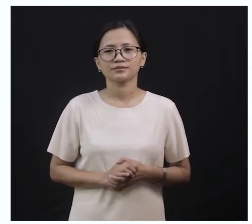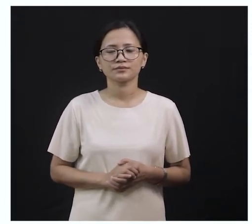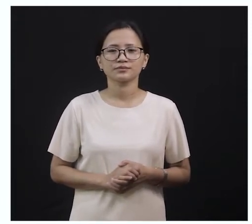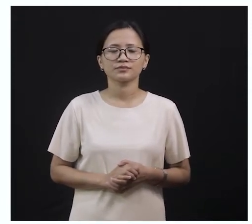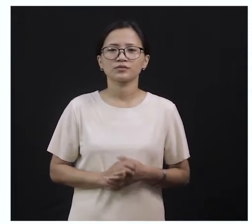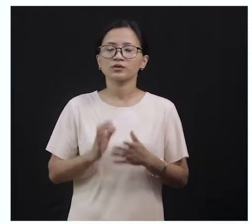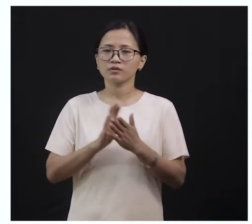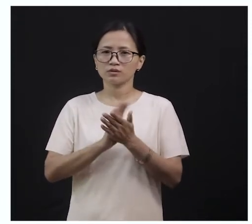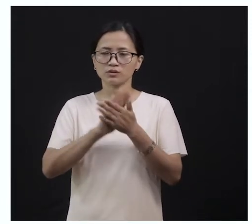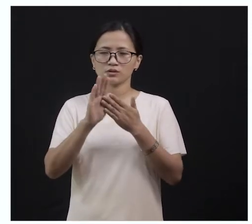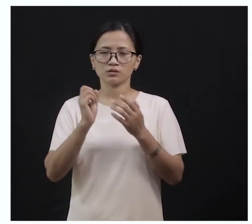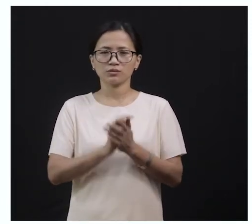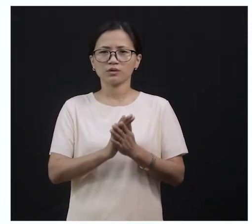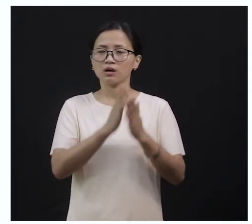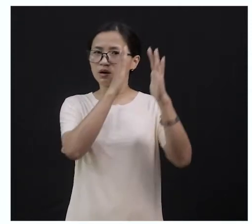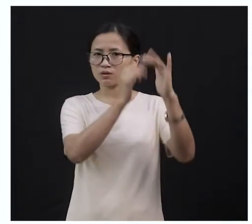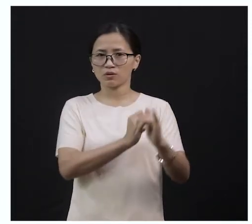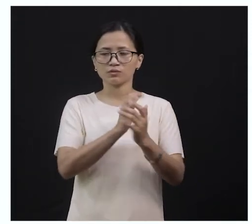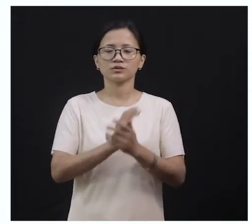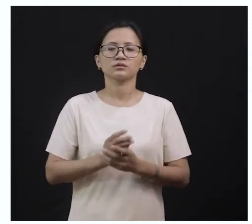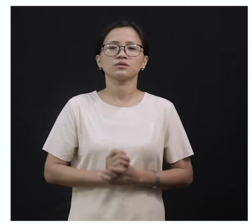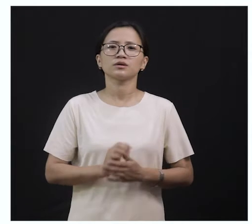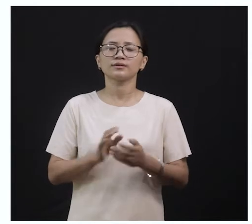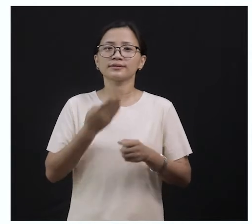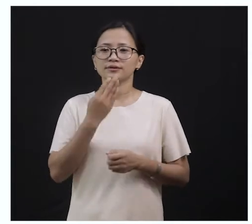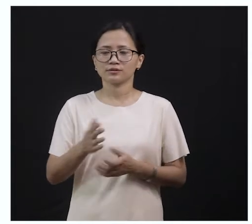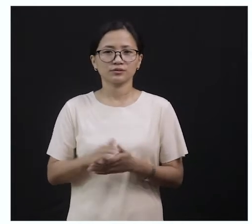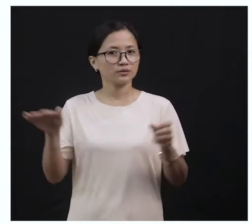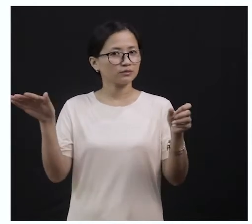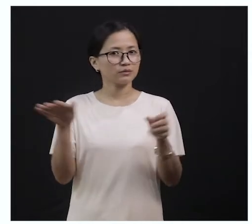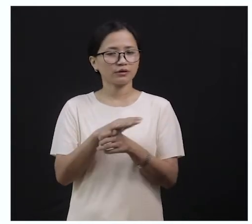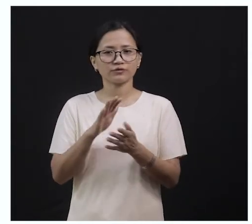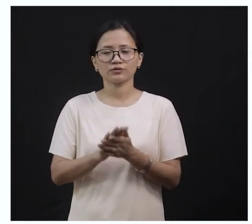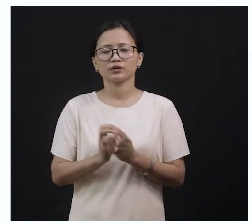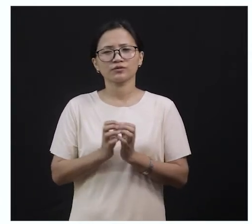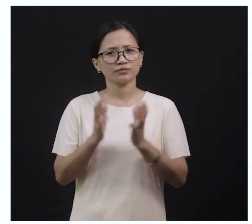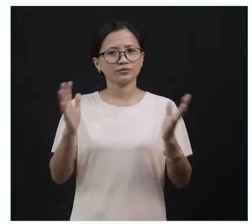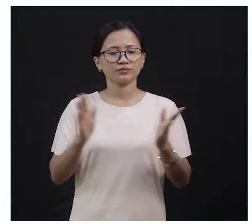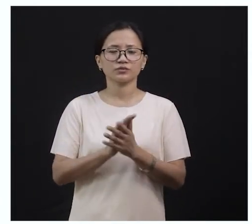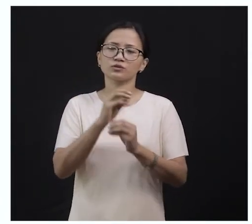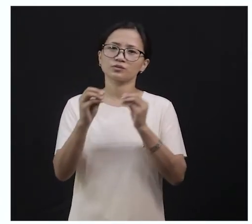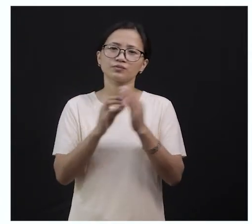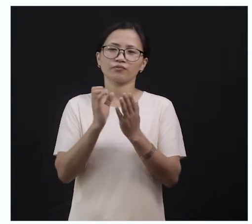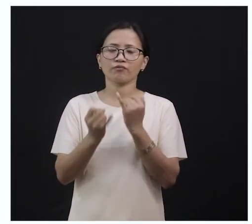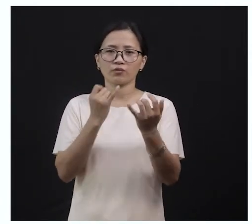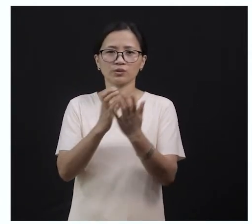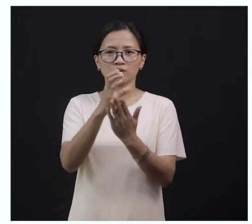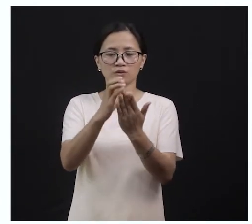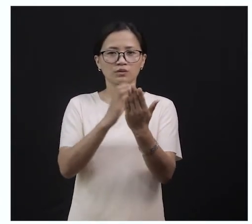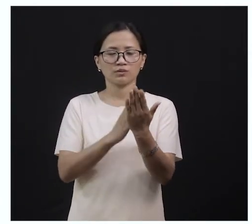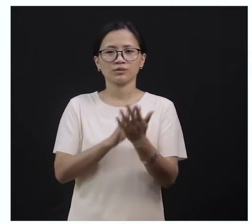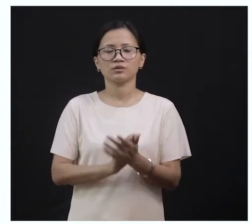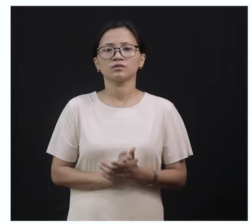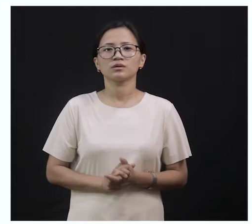I hope my thank you is enough for you, okay? So this poem is all about this. It